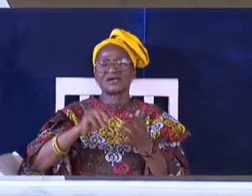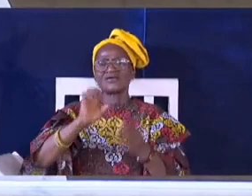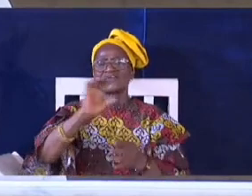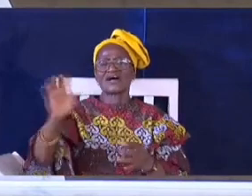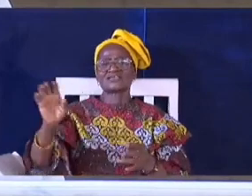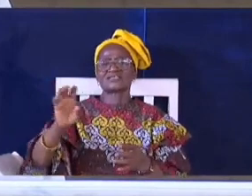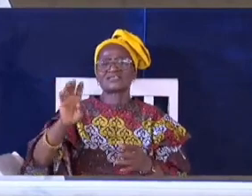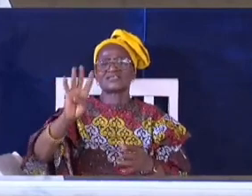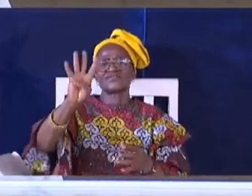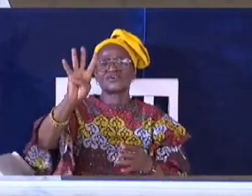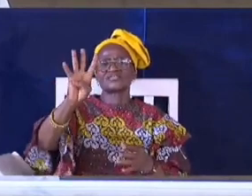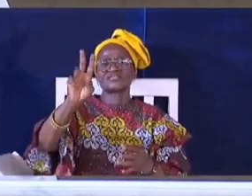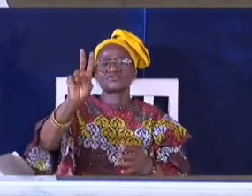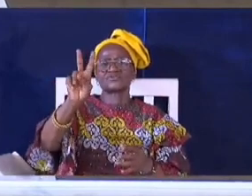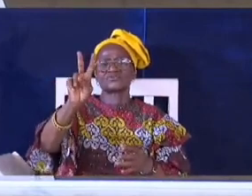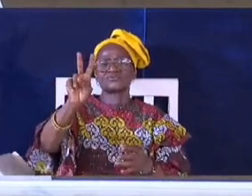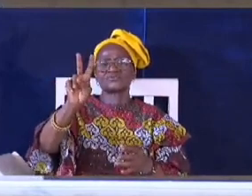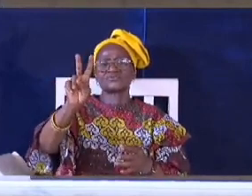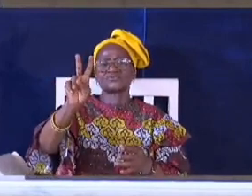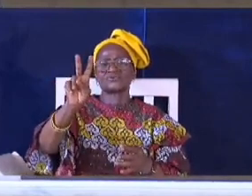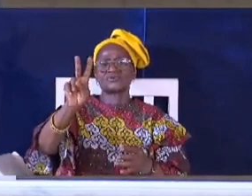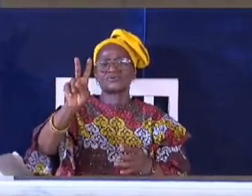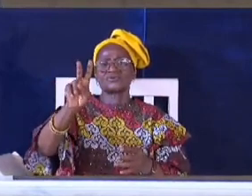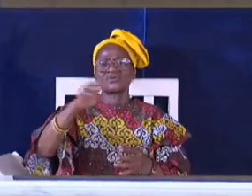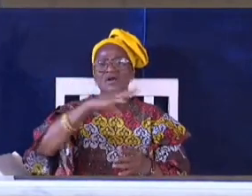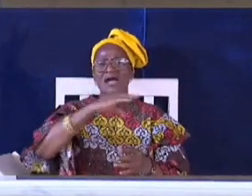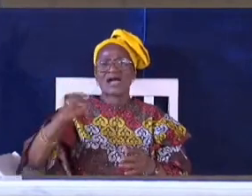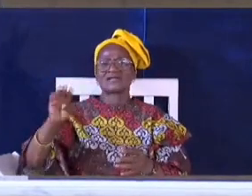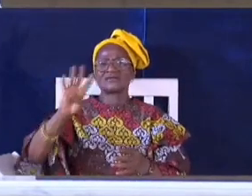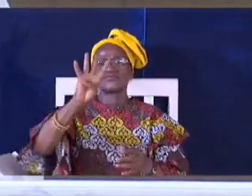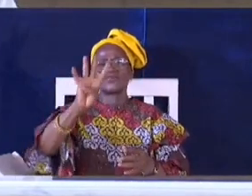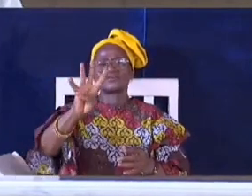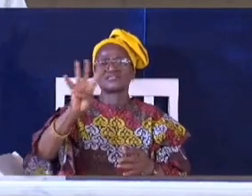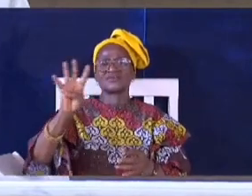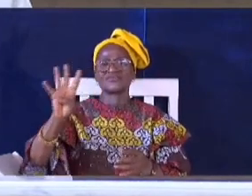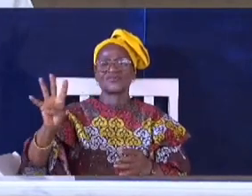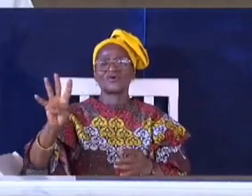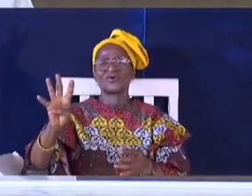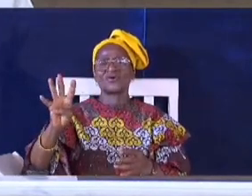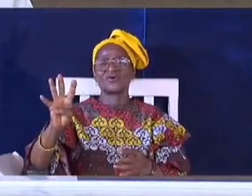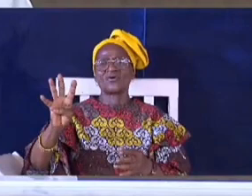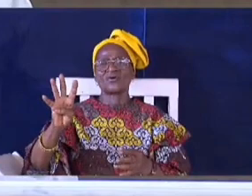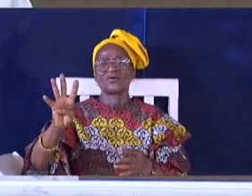verses 42 and 44.